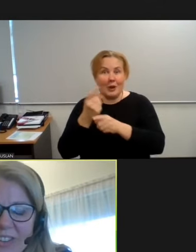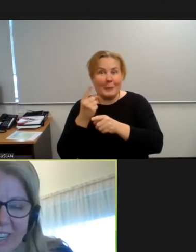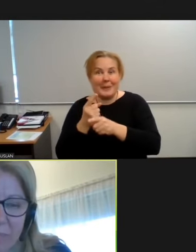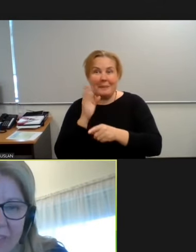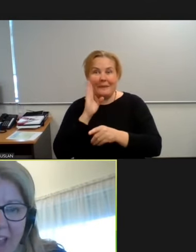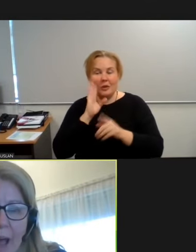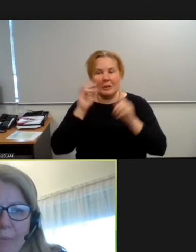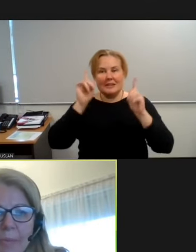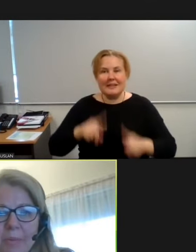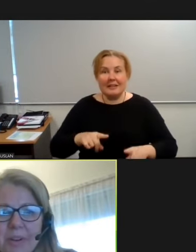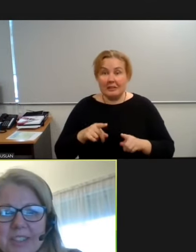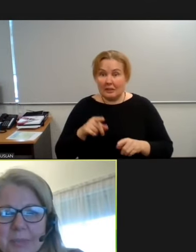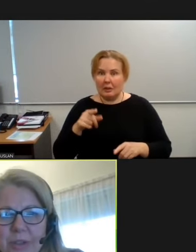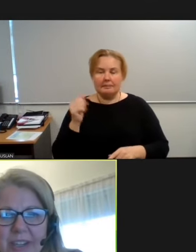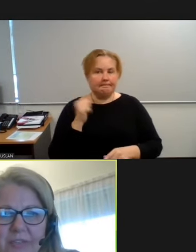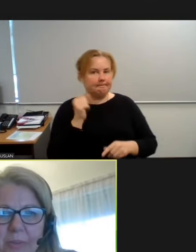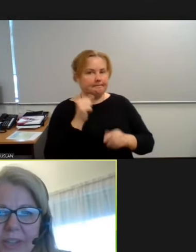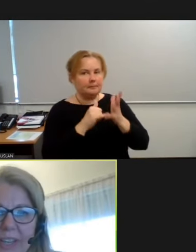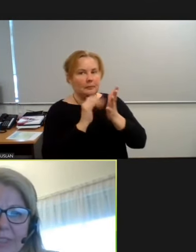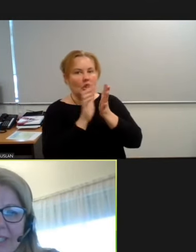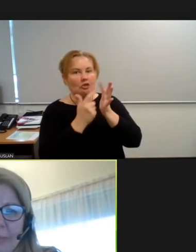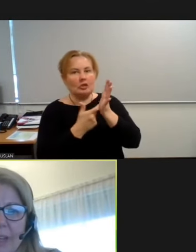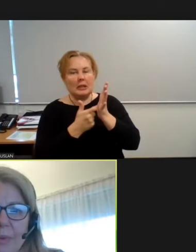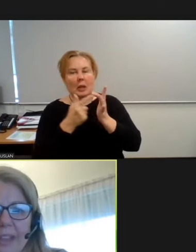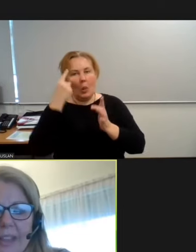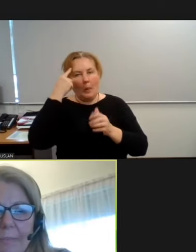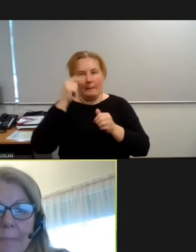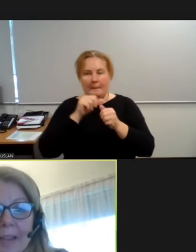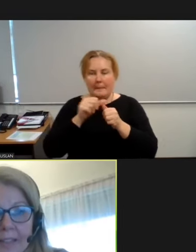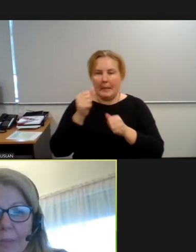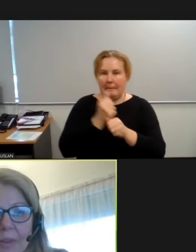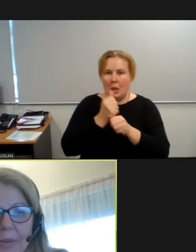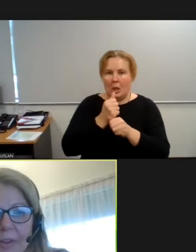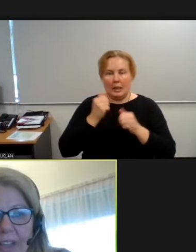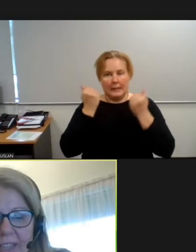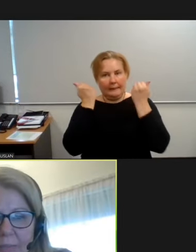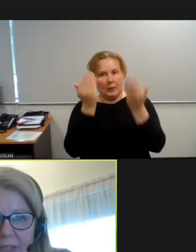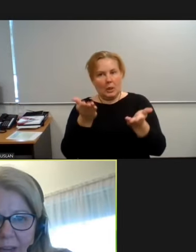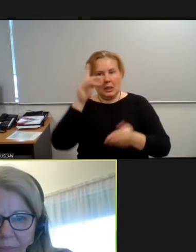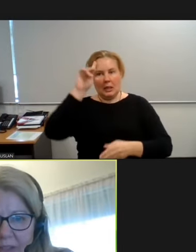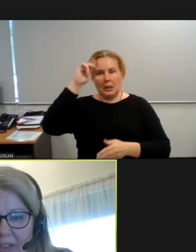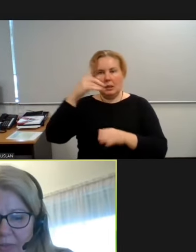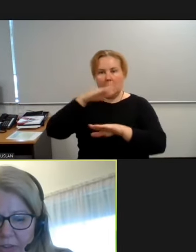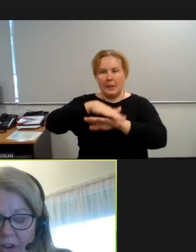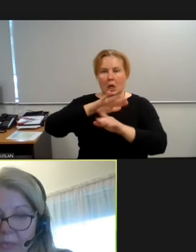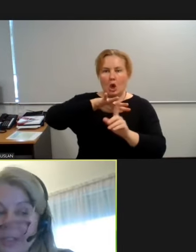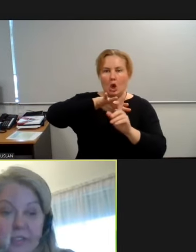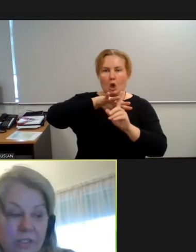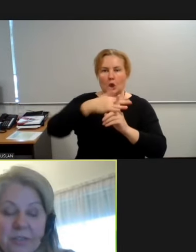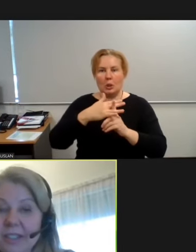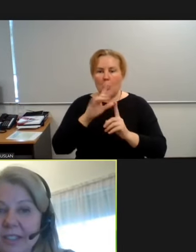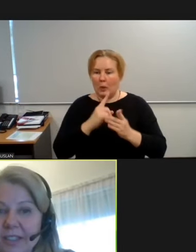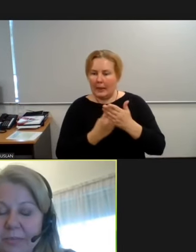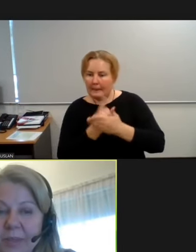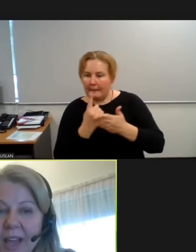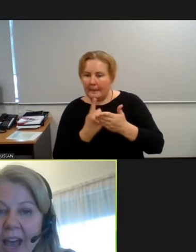I thought it might be worth just bringing everybody up to speed with some of the work that has been happening through the homelessness service system